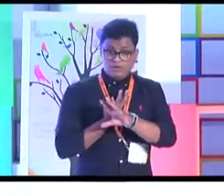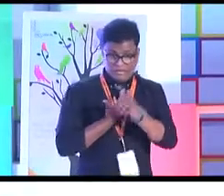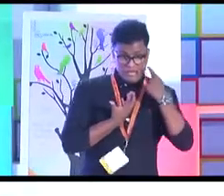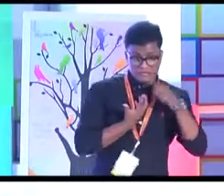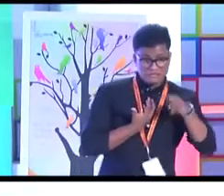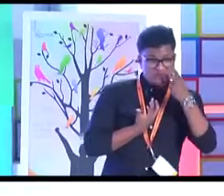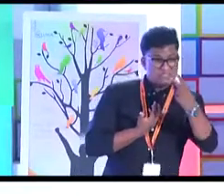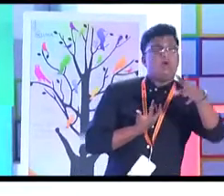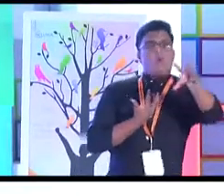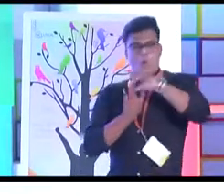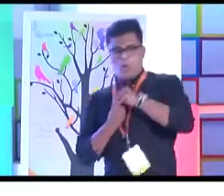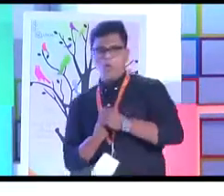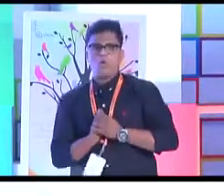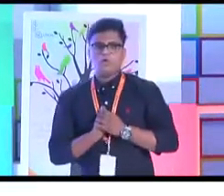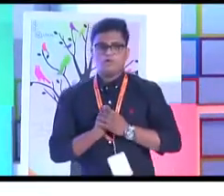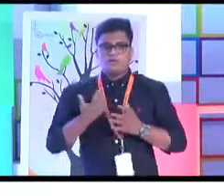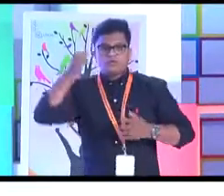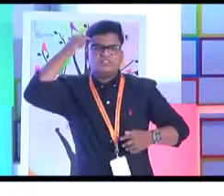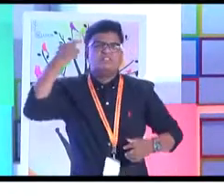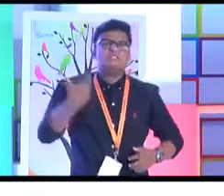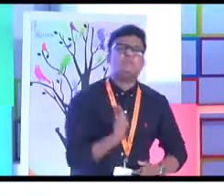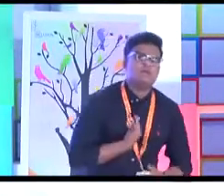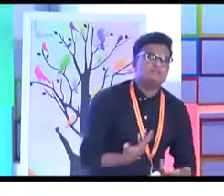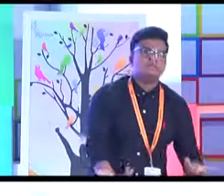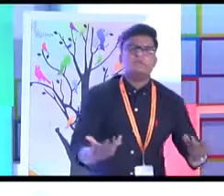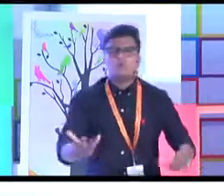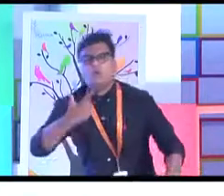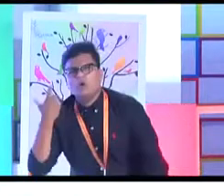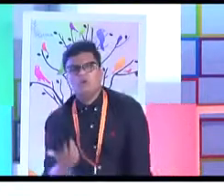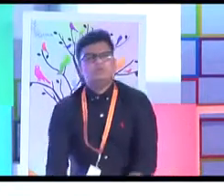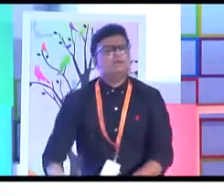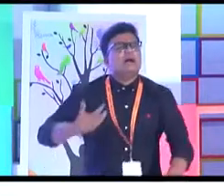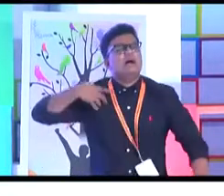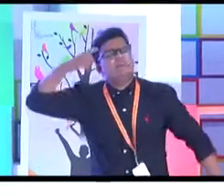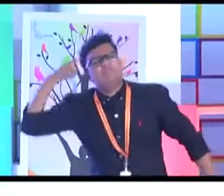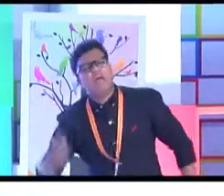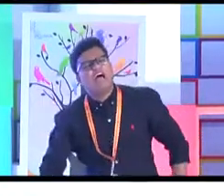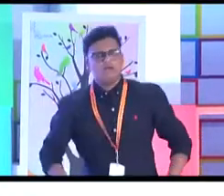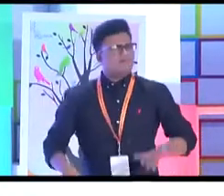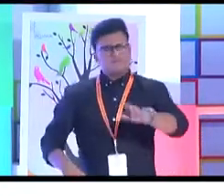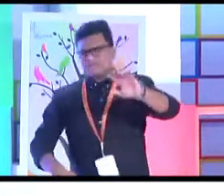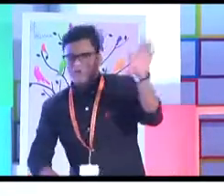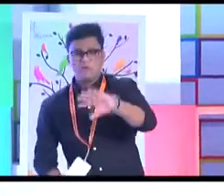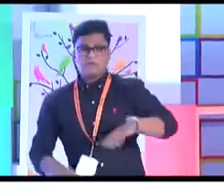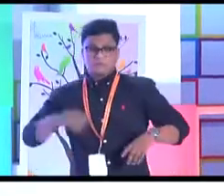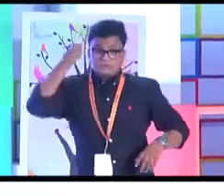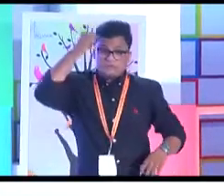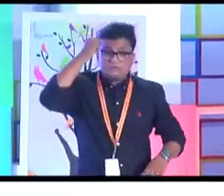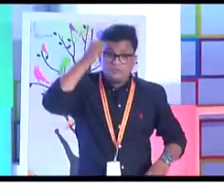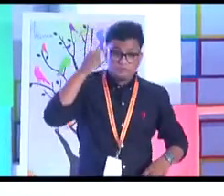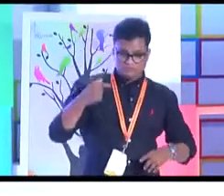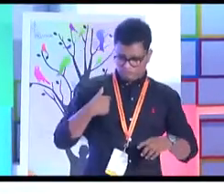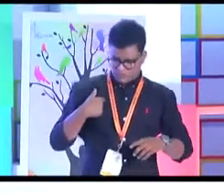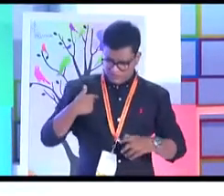don't think what you are, who you are, how much capable or incapable you think you are. Just keep aside